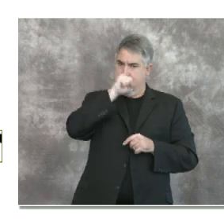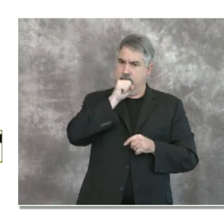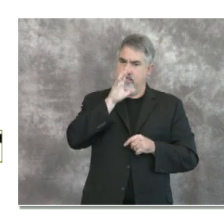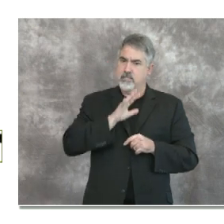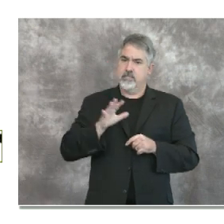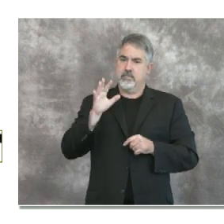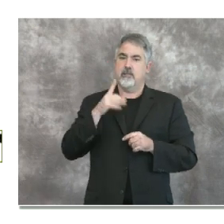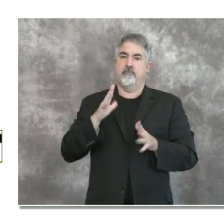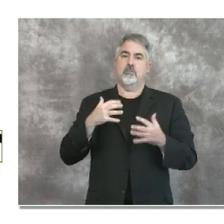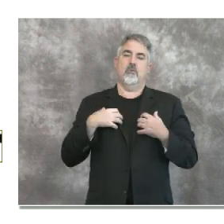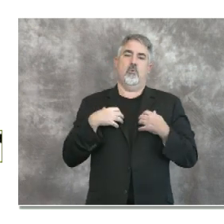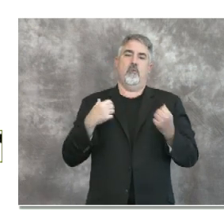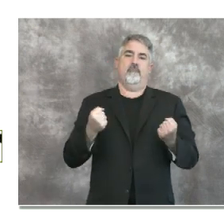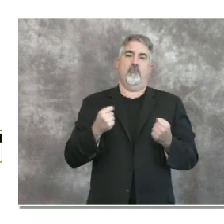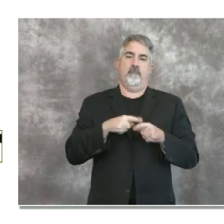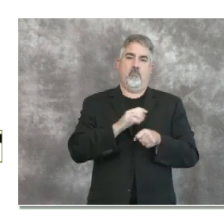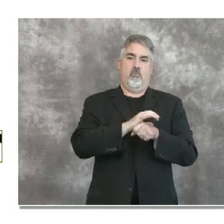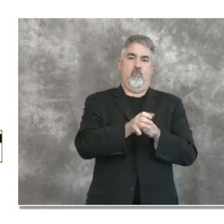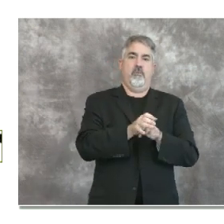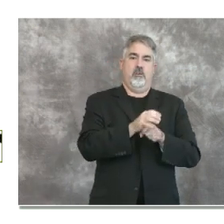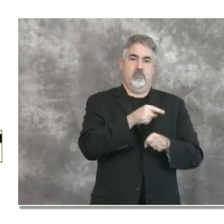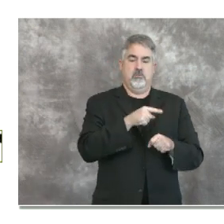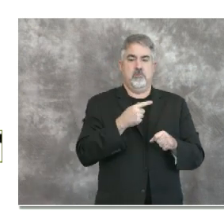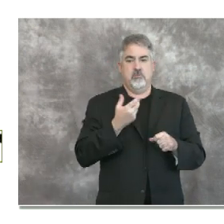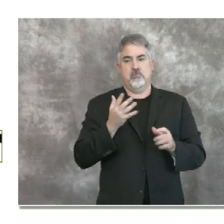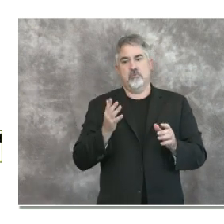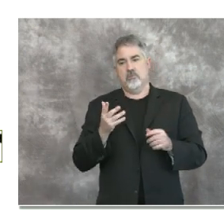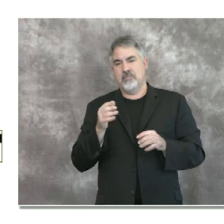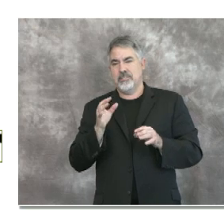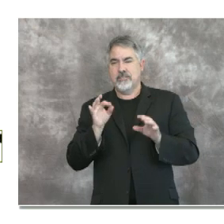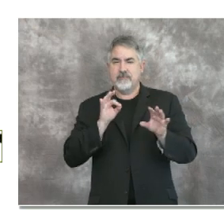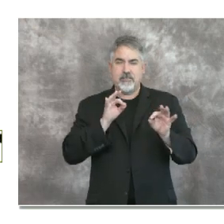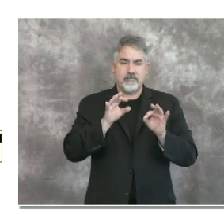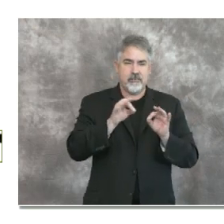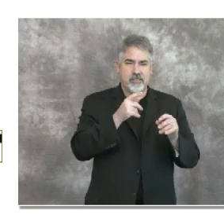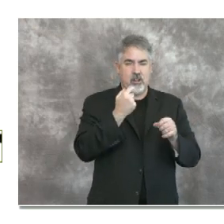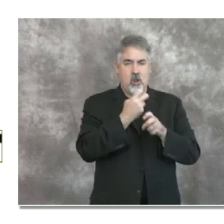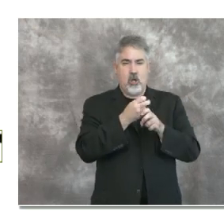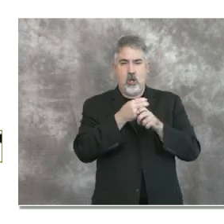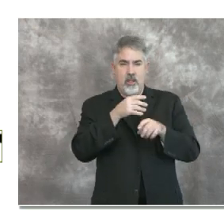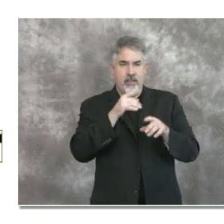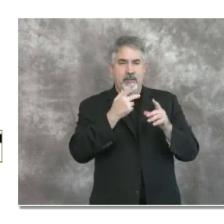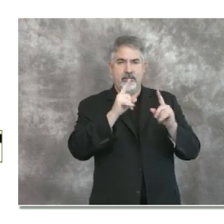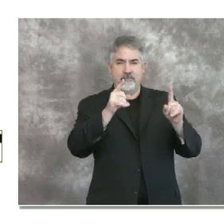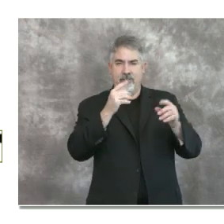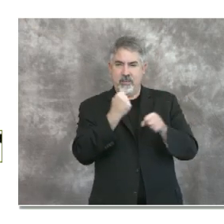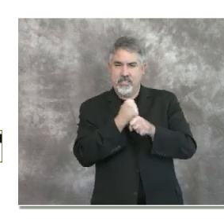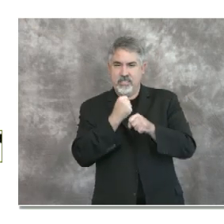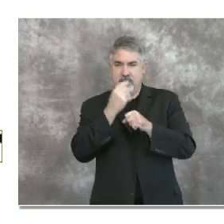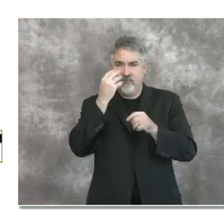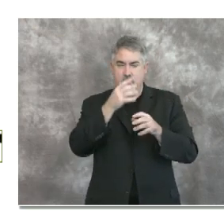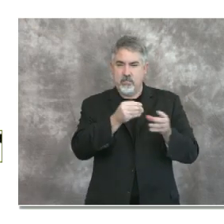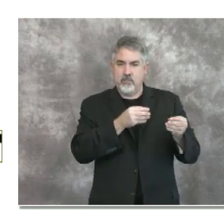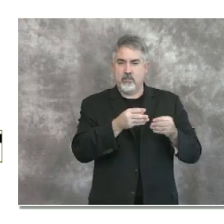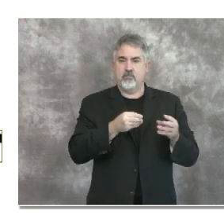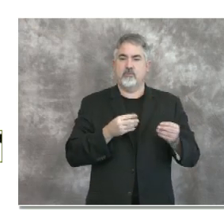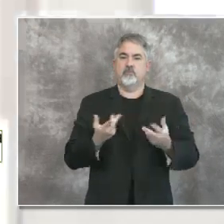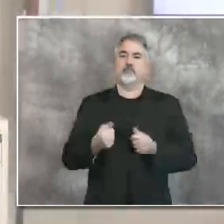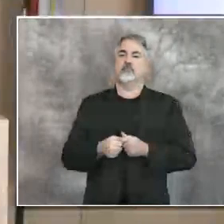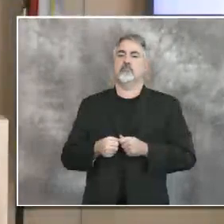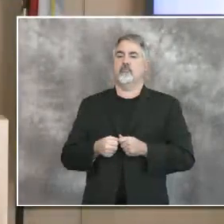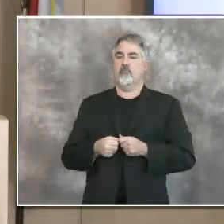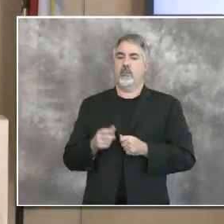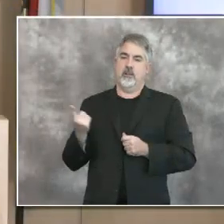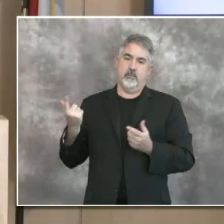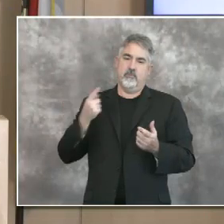on a statistical sampling 14 days after a positive test adjusted for any loss of life. That concludes